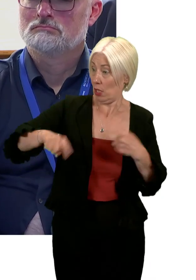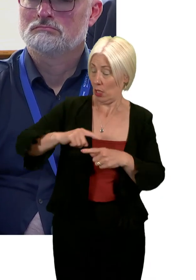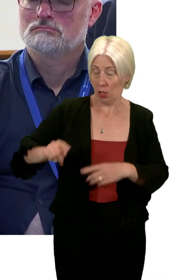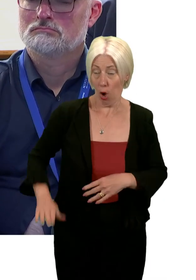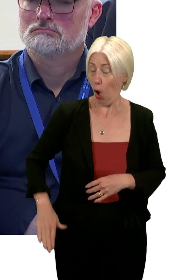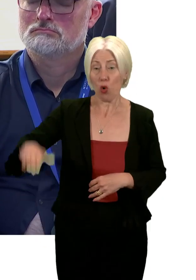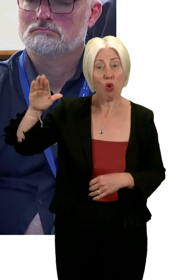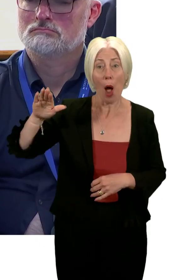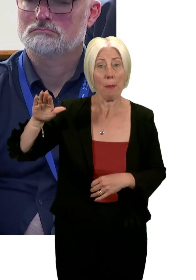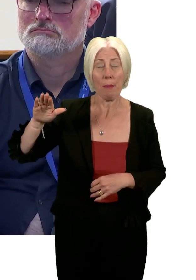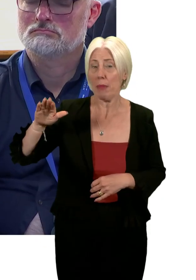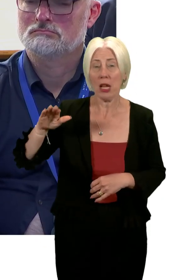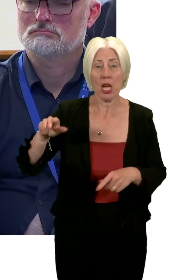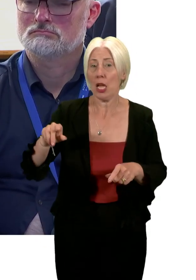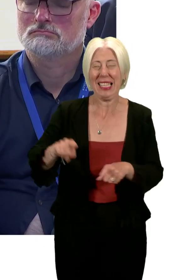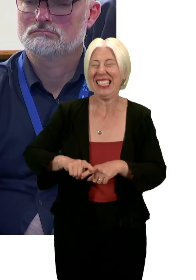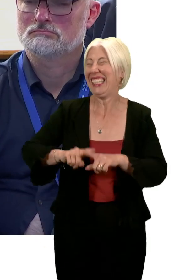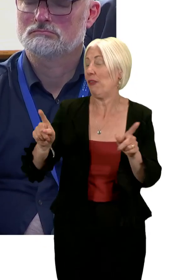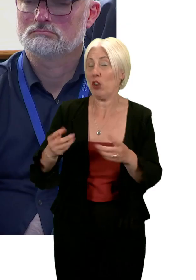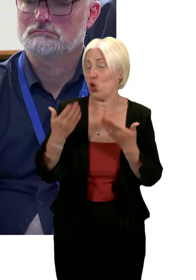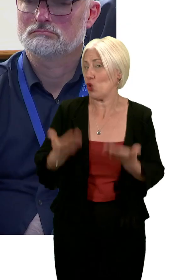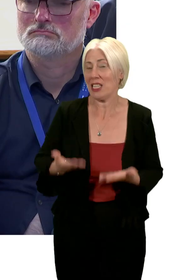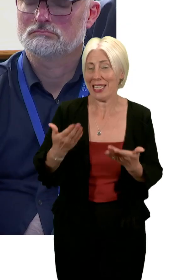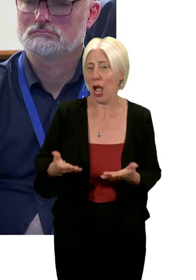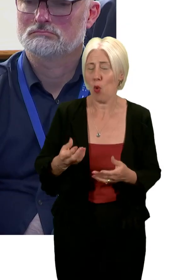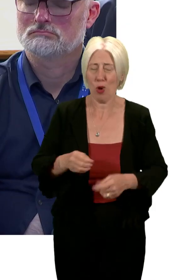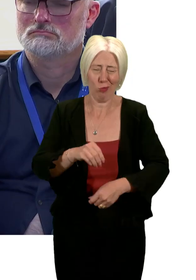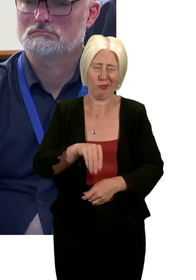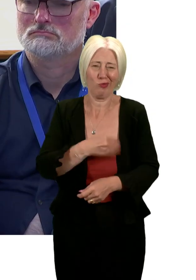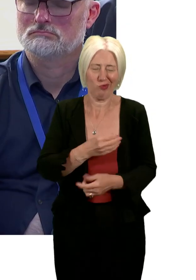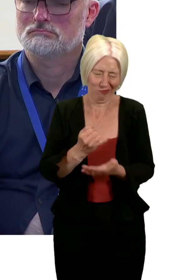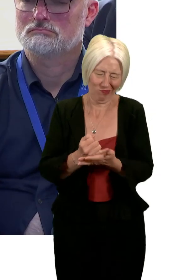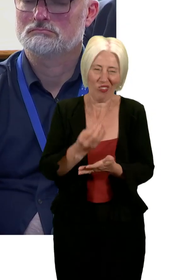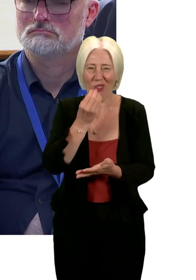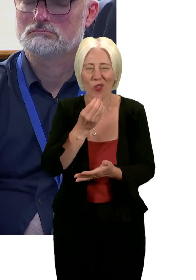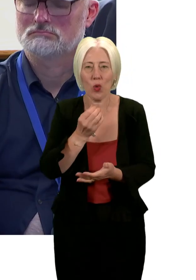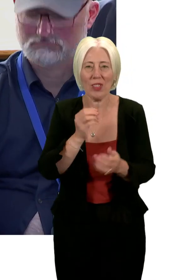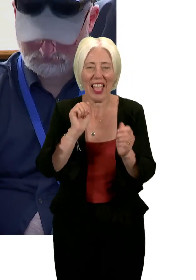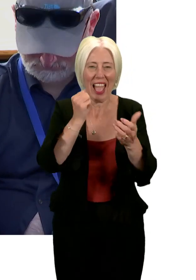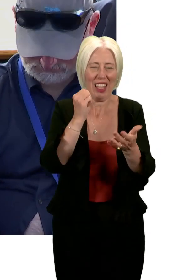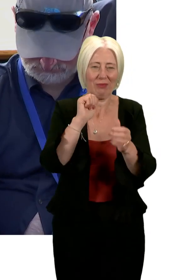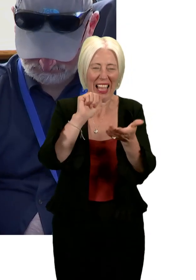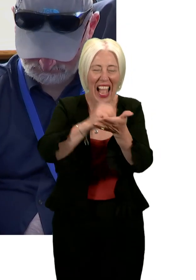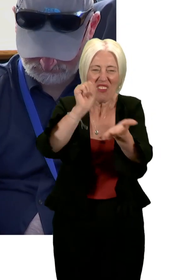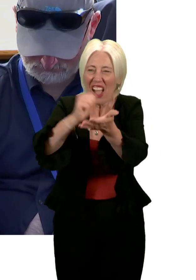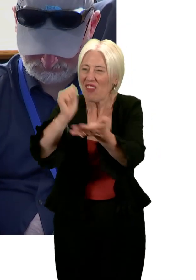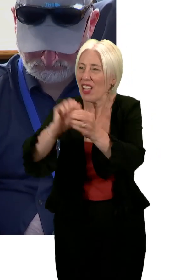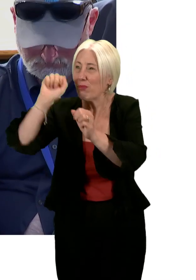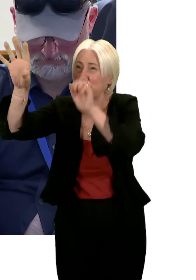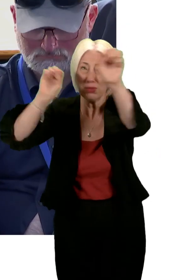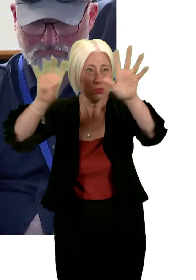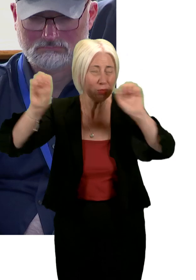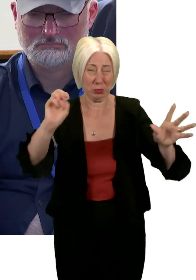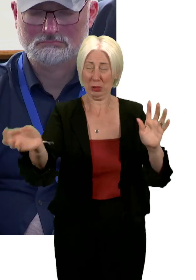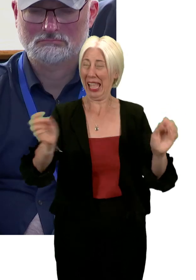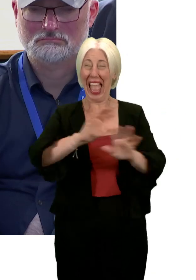panel as well, was not like it is now. We have junk food ads everywhere. How do you think we can protect our kids?